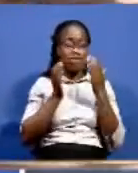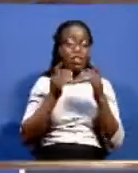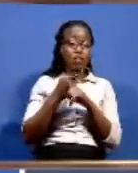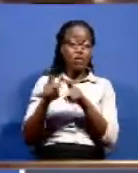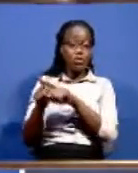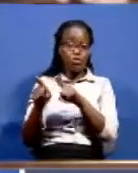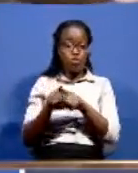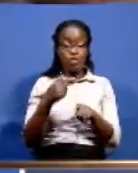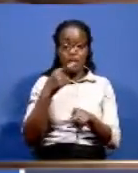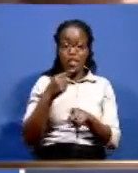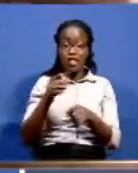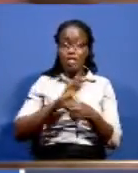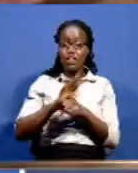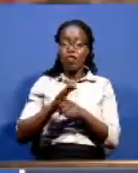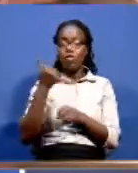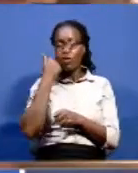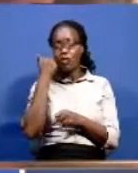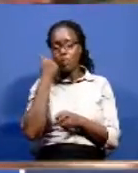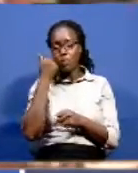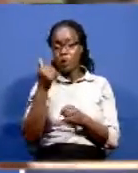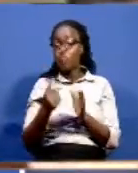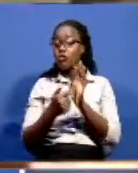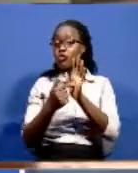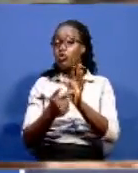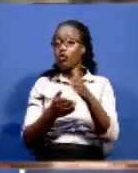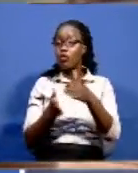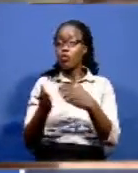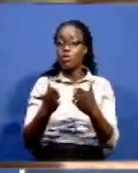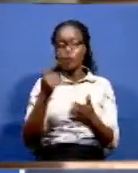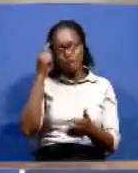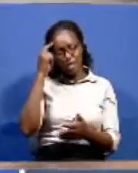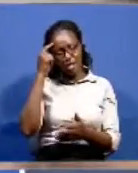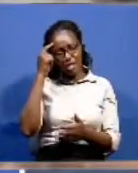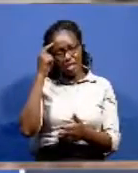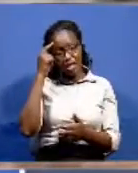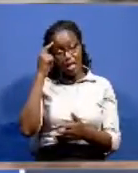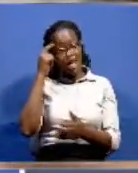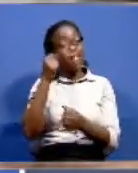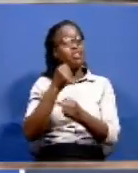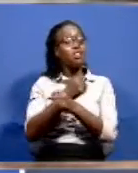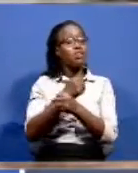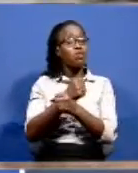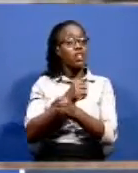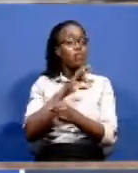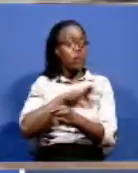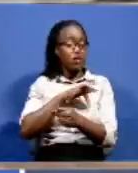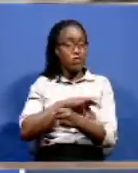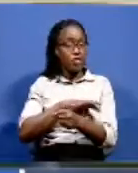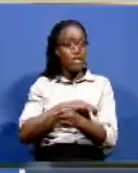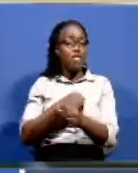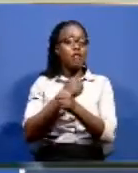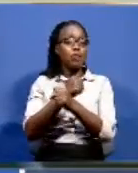the COVID-19 pandemic is presenting an opportunity to reflect and safeguard gains made in protecting the rights of